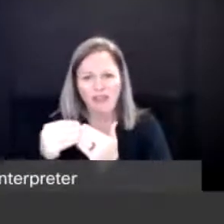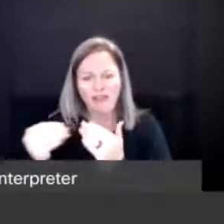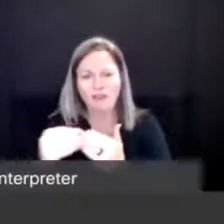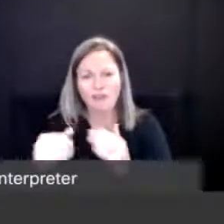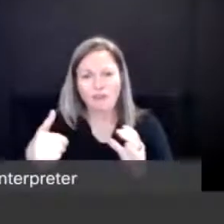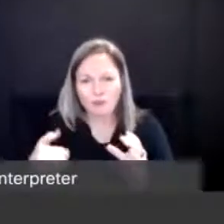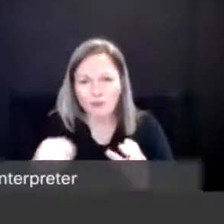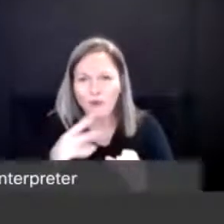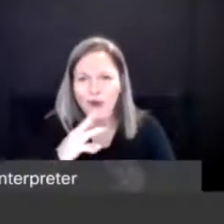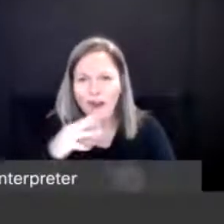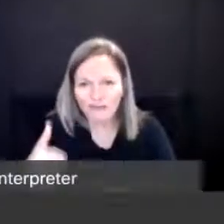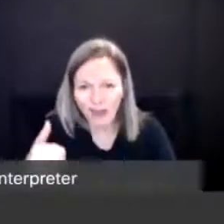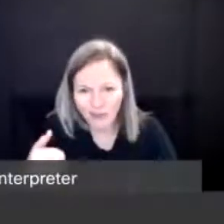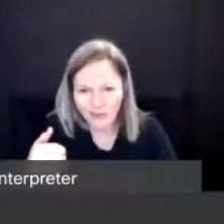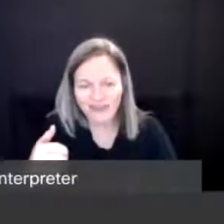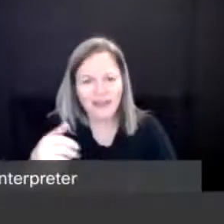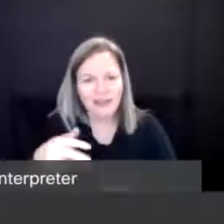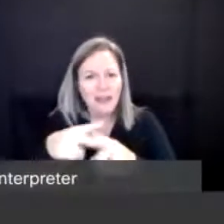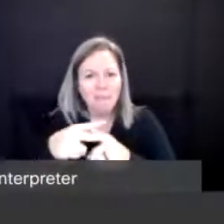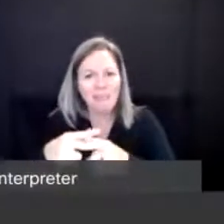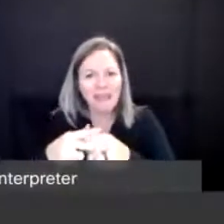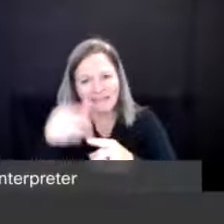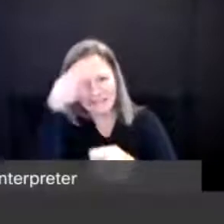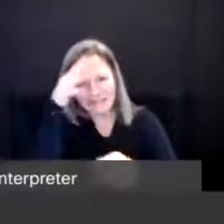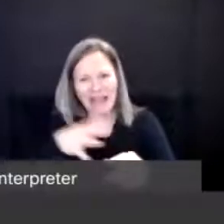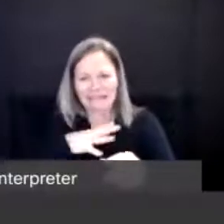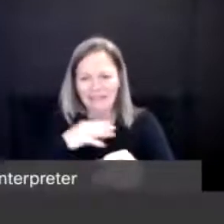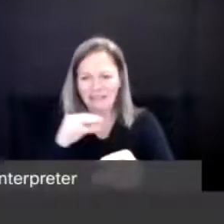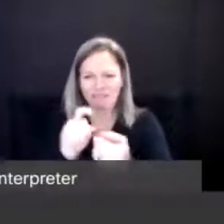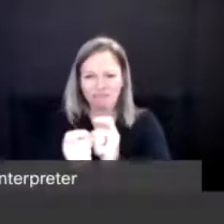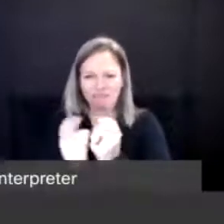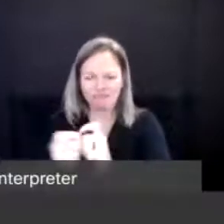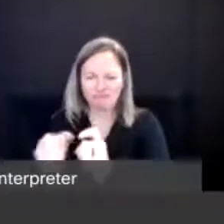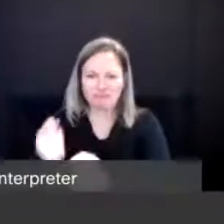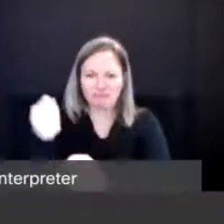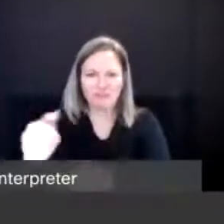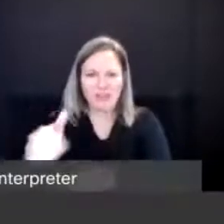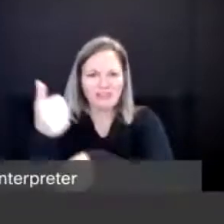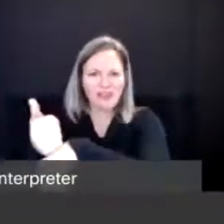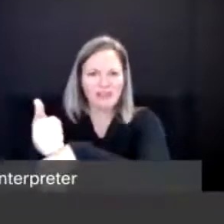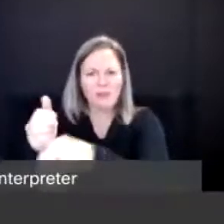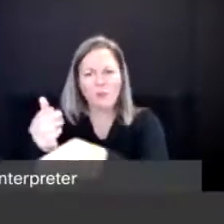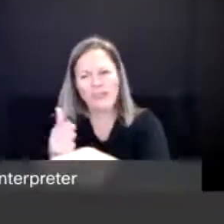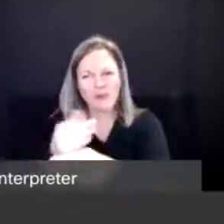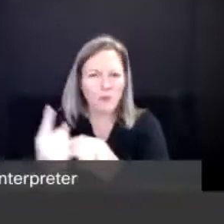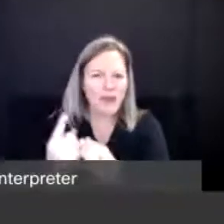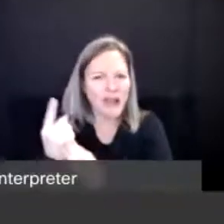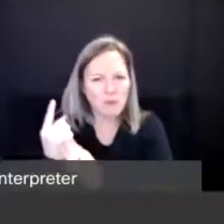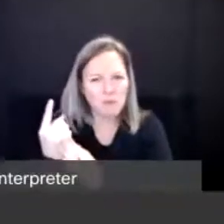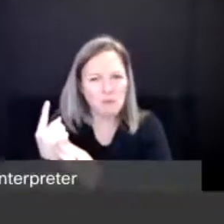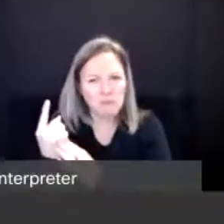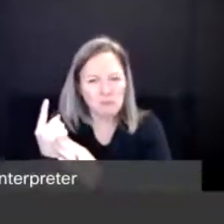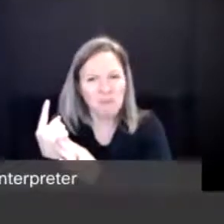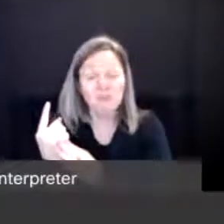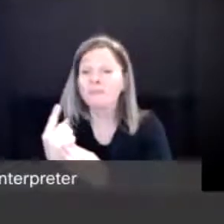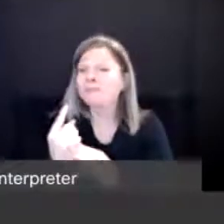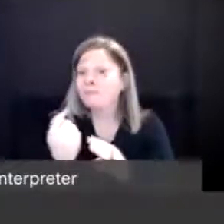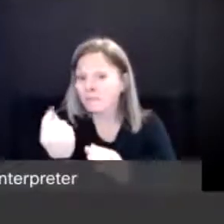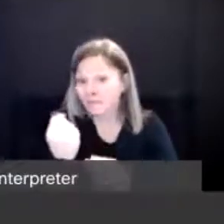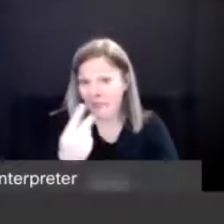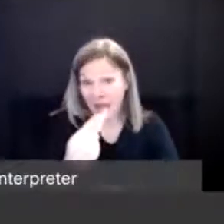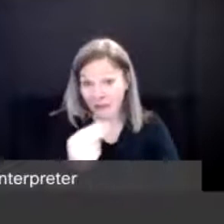fountain. Your maintenance guys can go to it and get it installed usually within hours. Within our high school